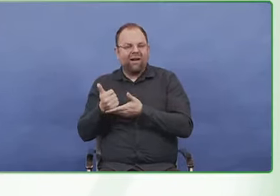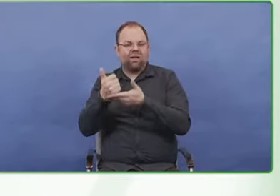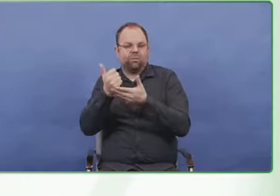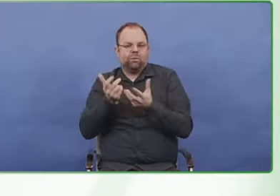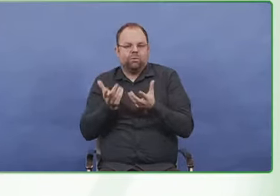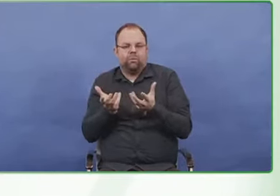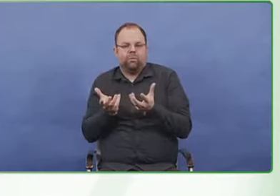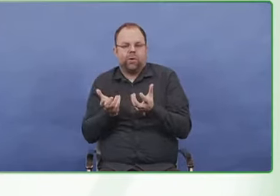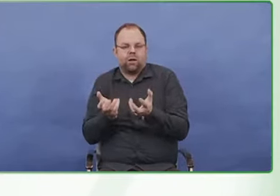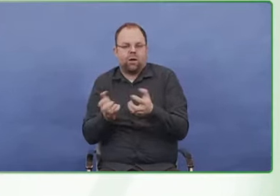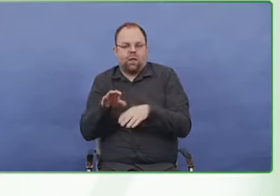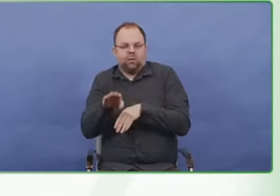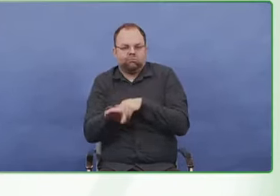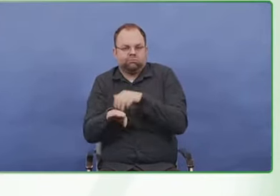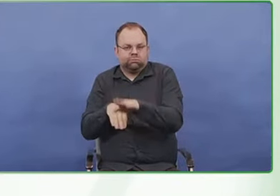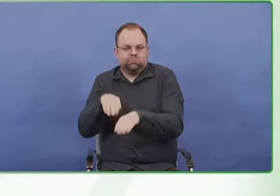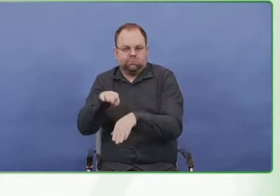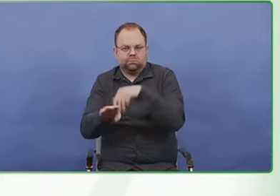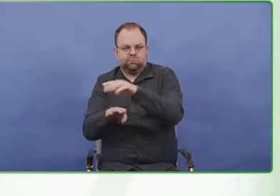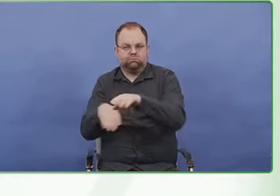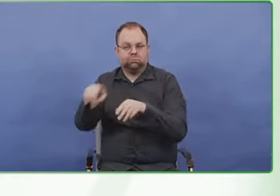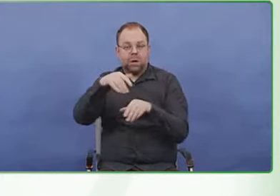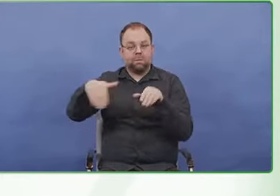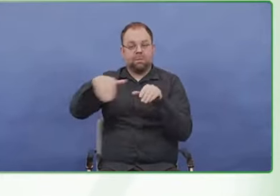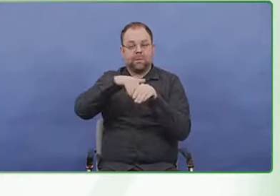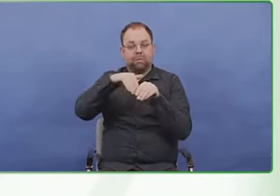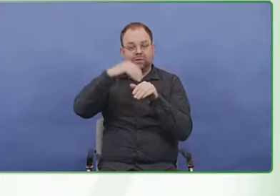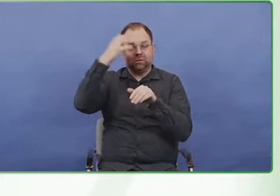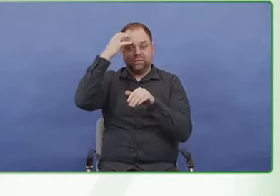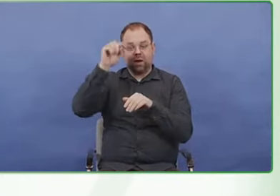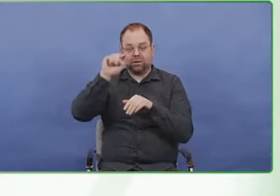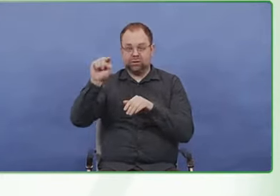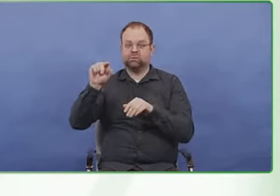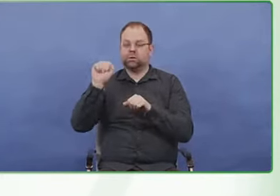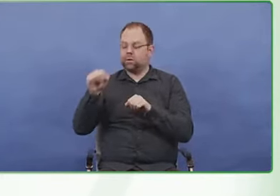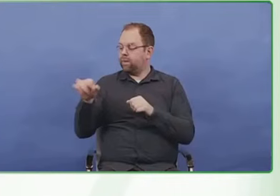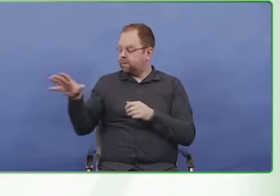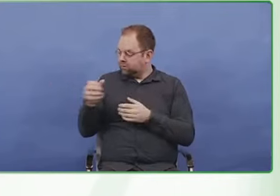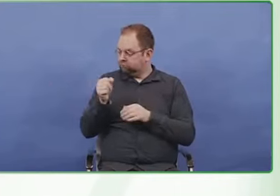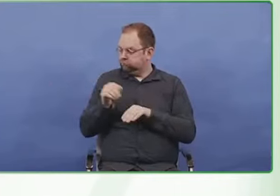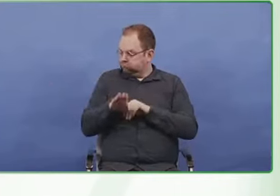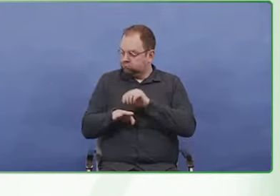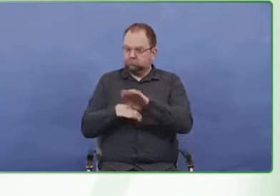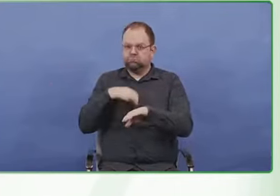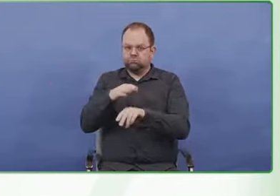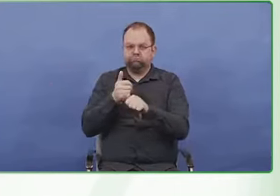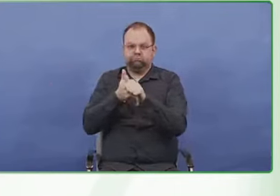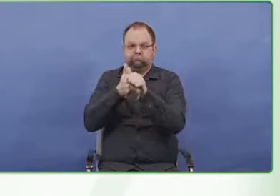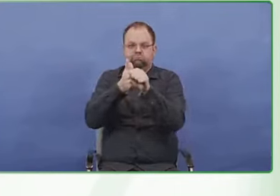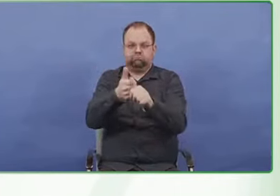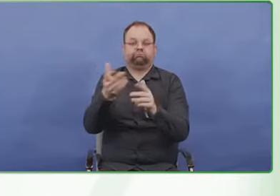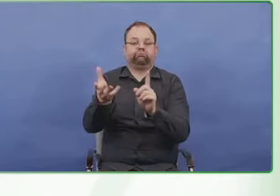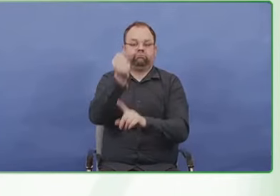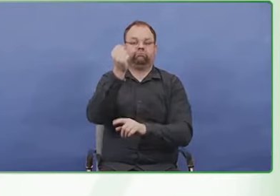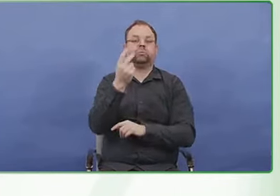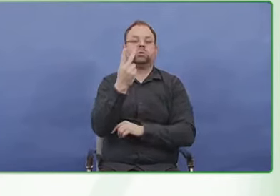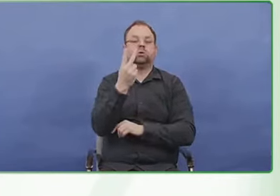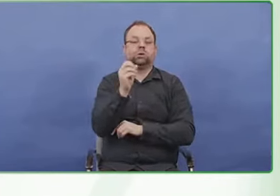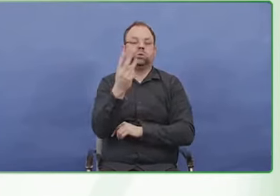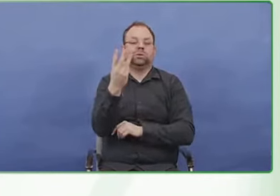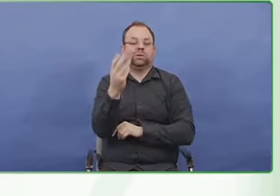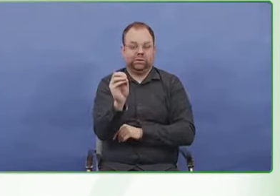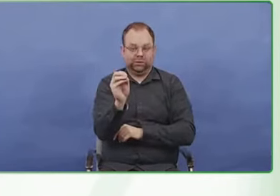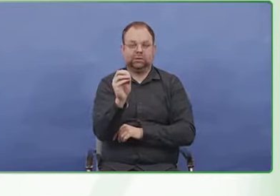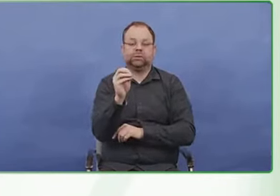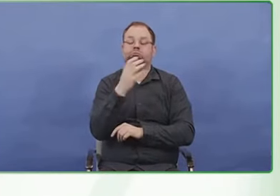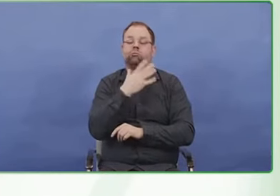health. And we're doing this again, referring back to the UN Convention, very much on the basis of the principles of it being an equity-based